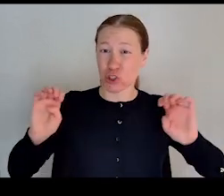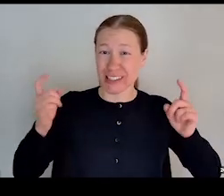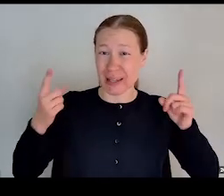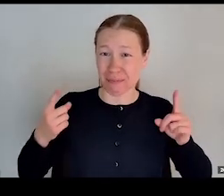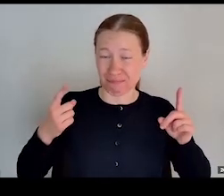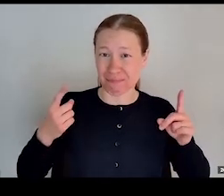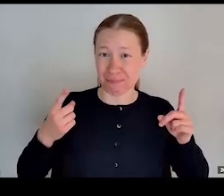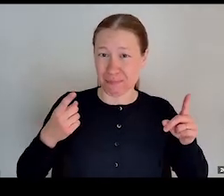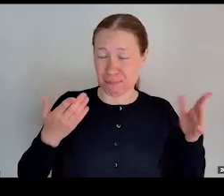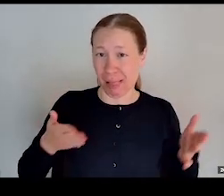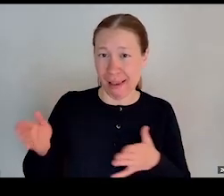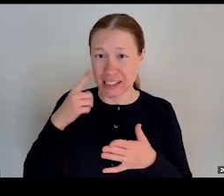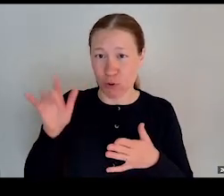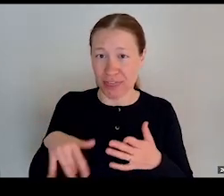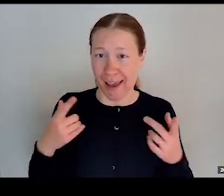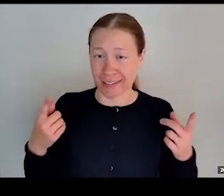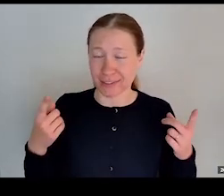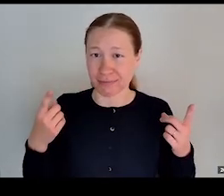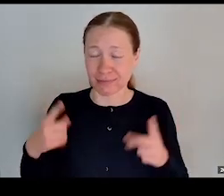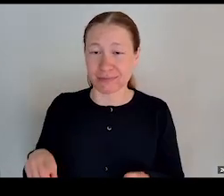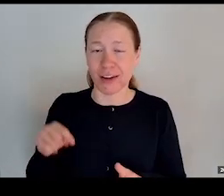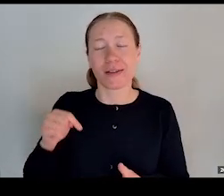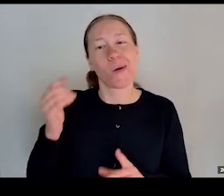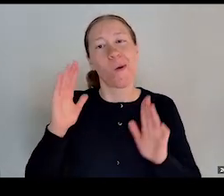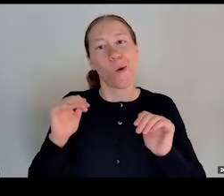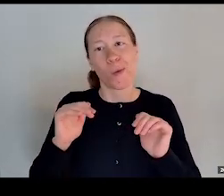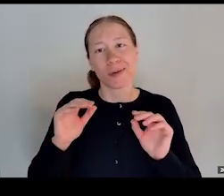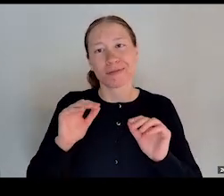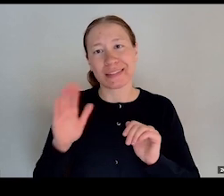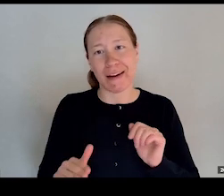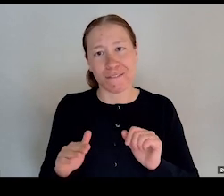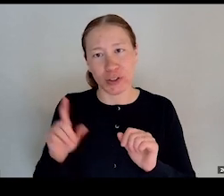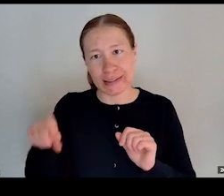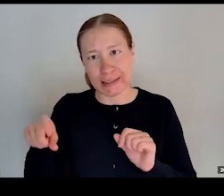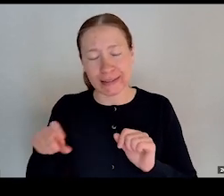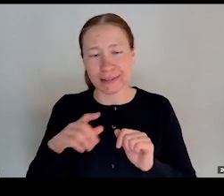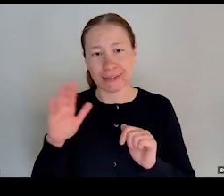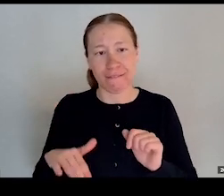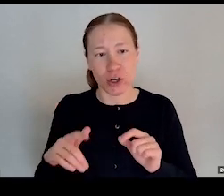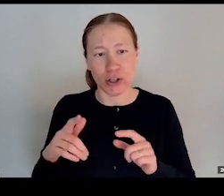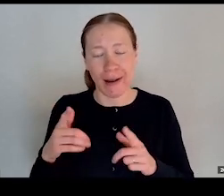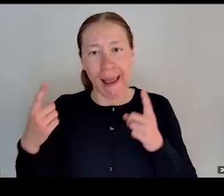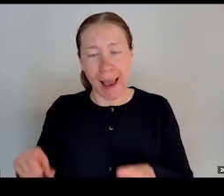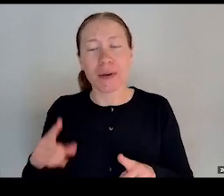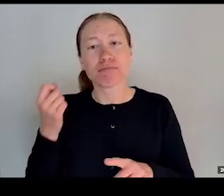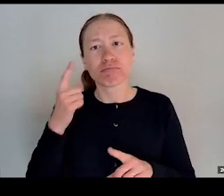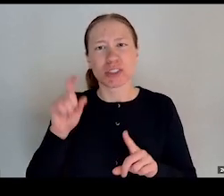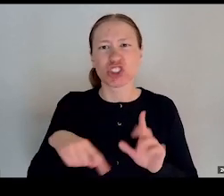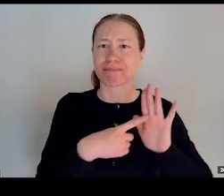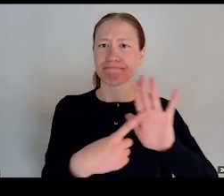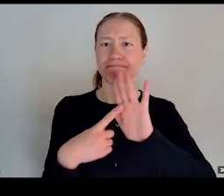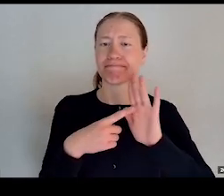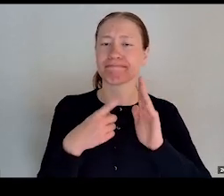hope that this never happens for your meeting or event, it's really important to include the locations of exits, a protocol for people with